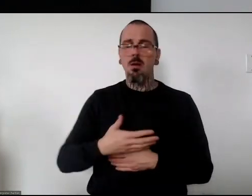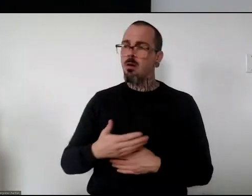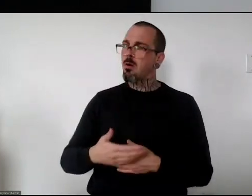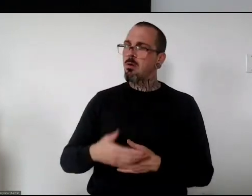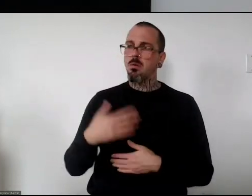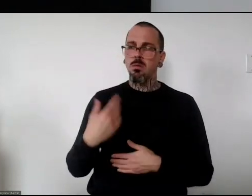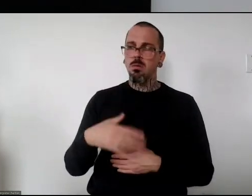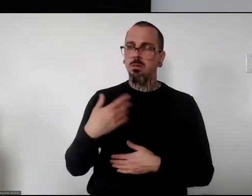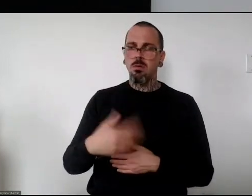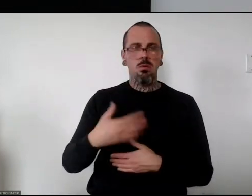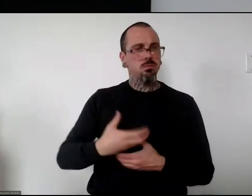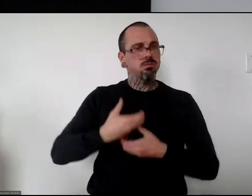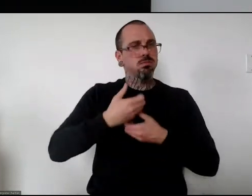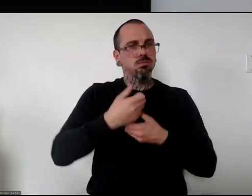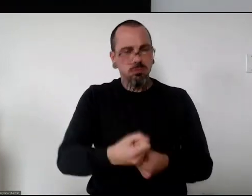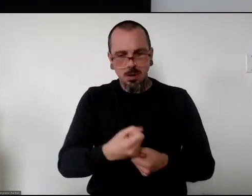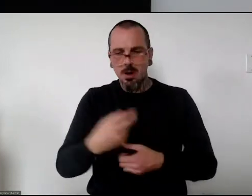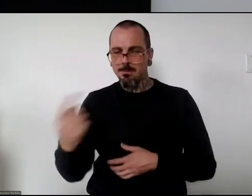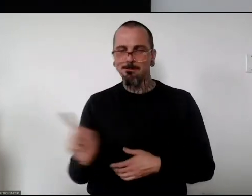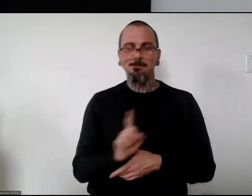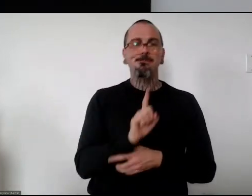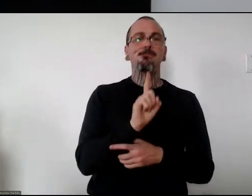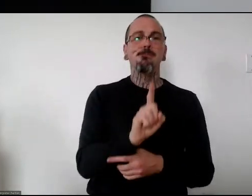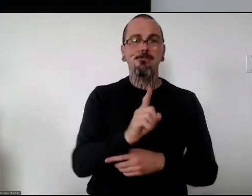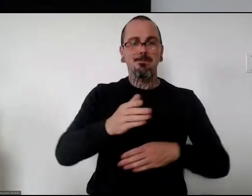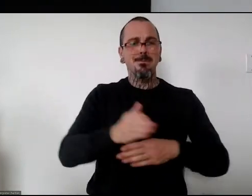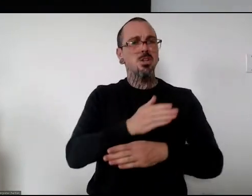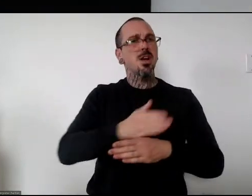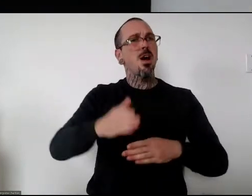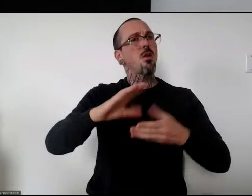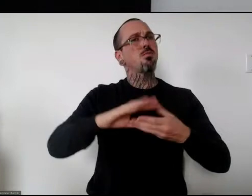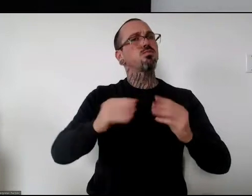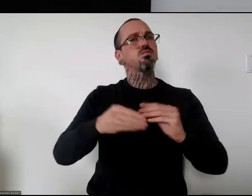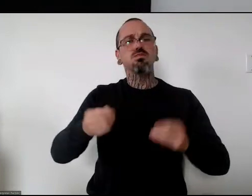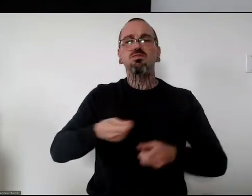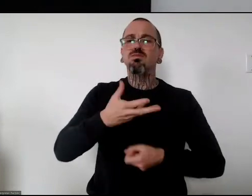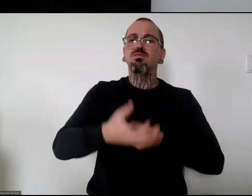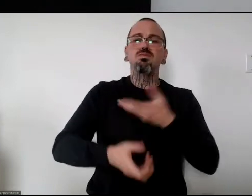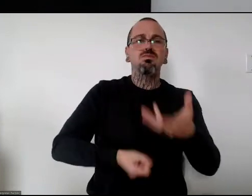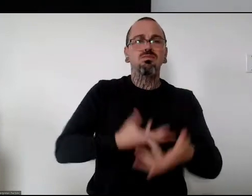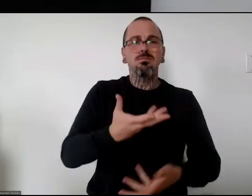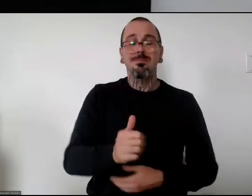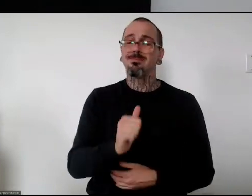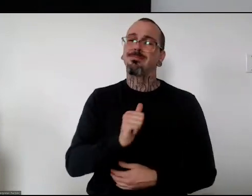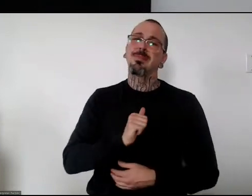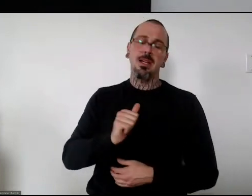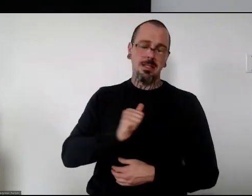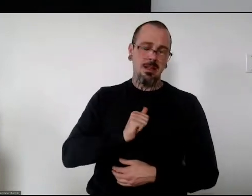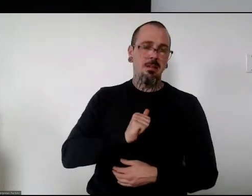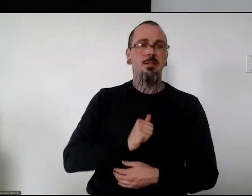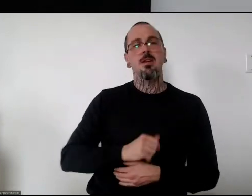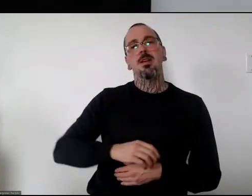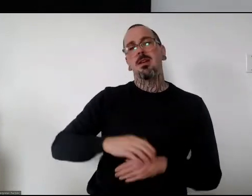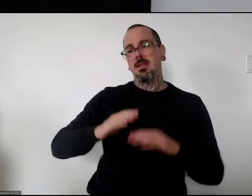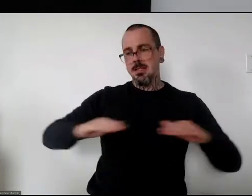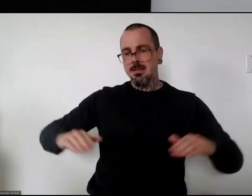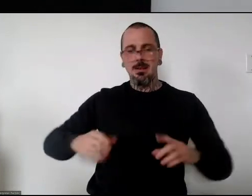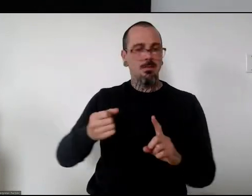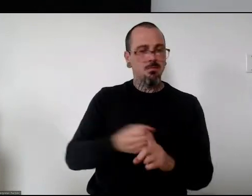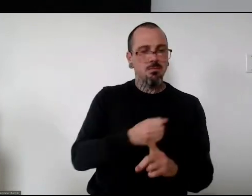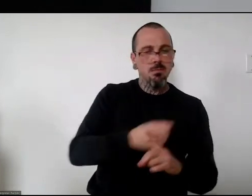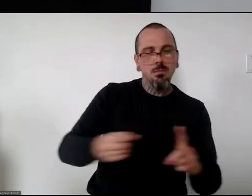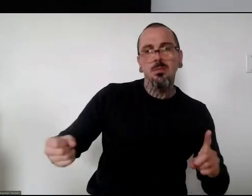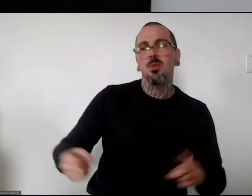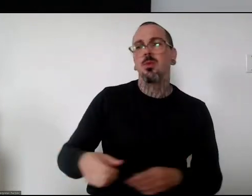stories. I am a survivor of sexual assault, child assault, and domestic violence. It takes lots of